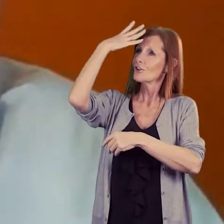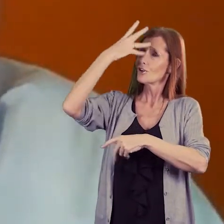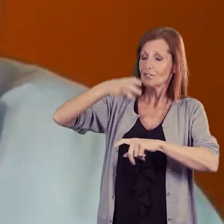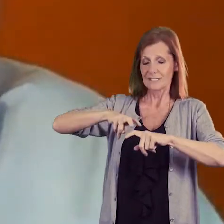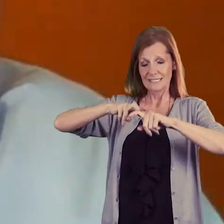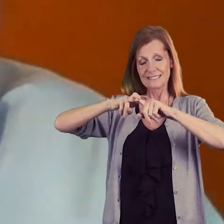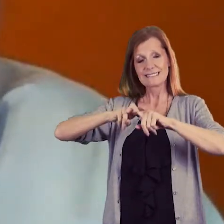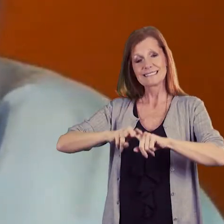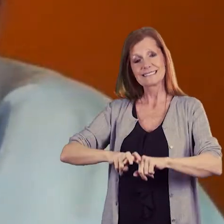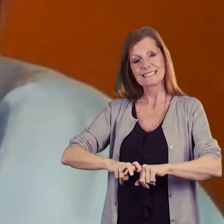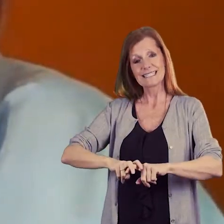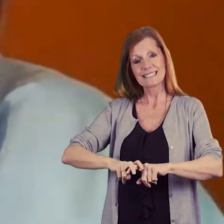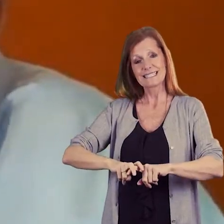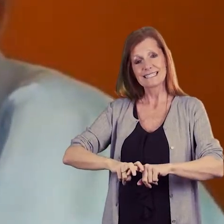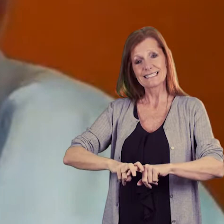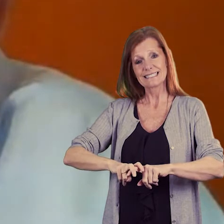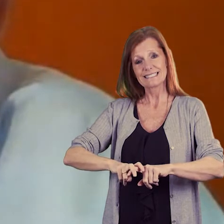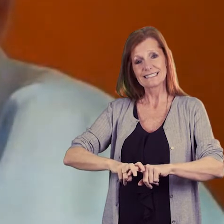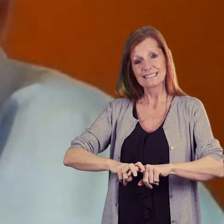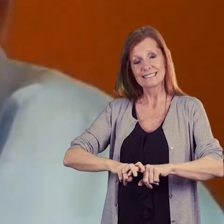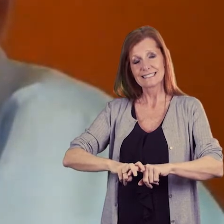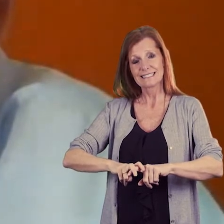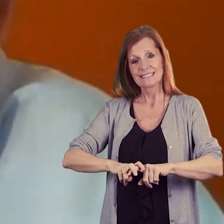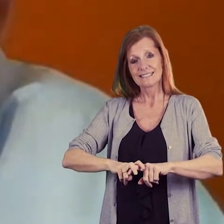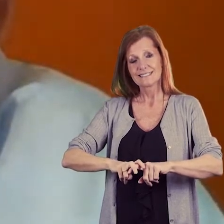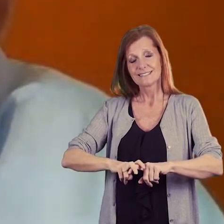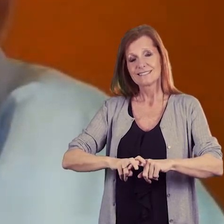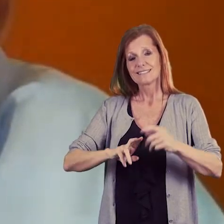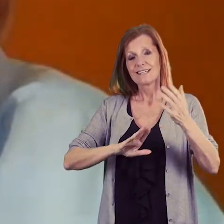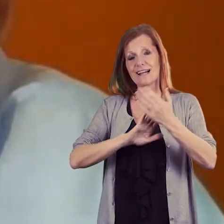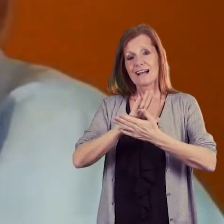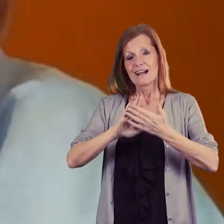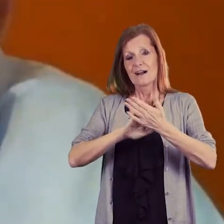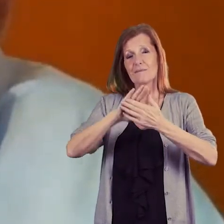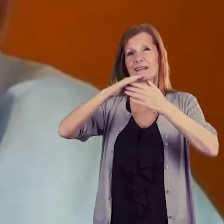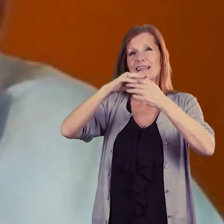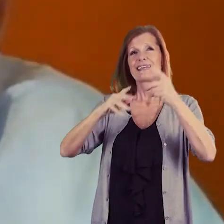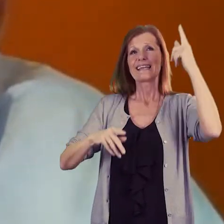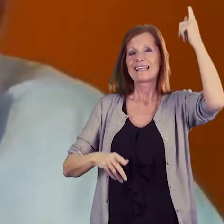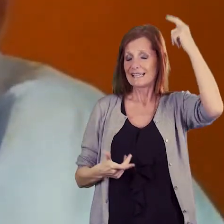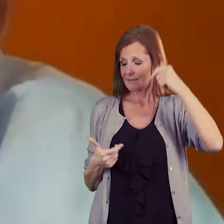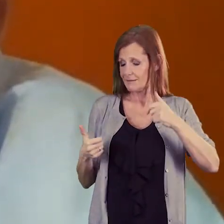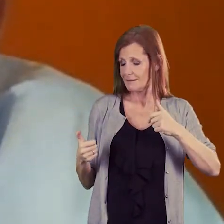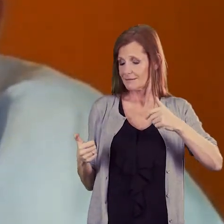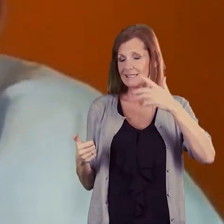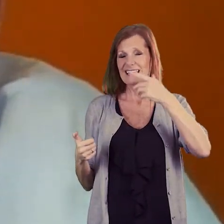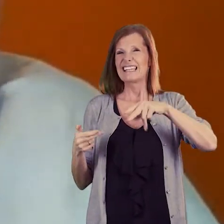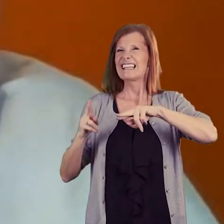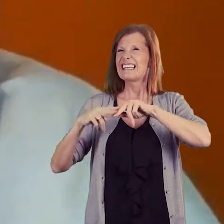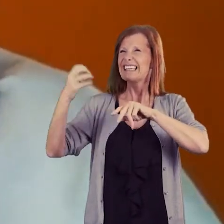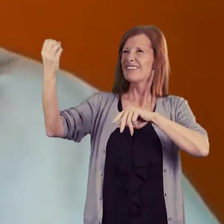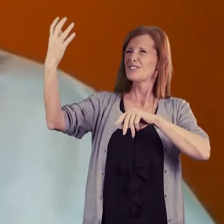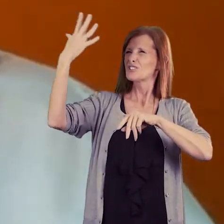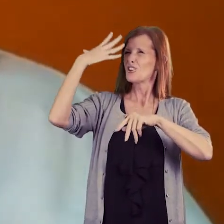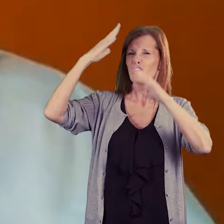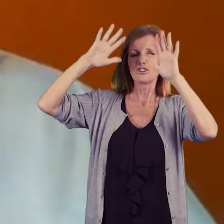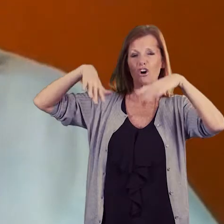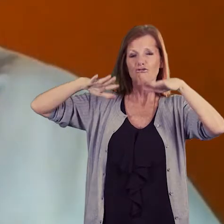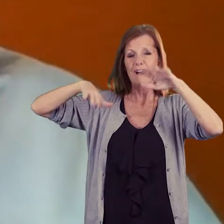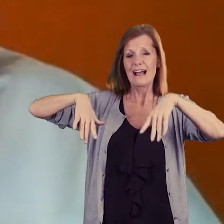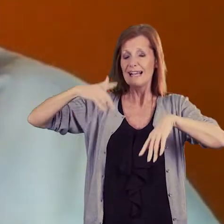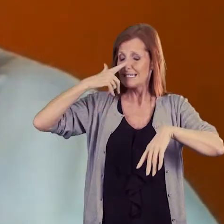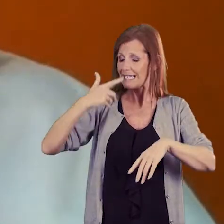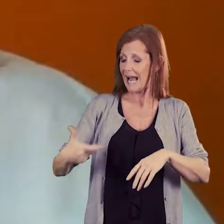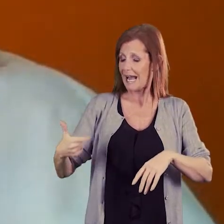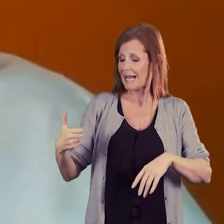out in the wheelchair. A big electronic sliding roof thing where they could take shelter if if it's raining